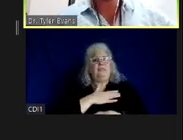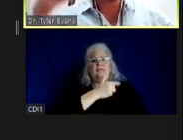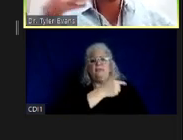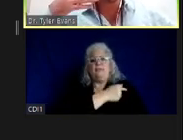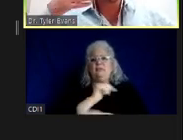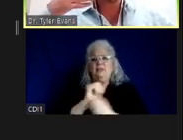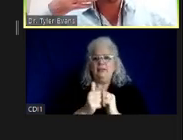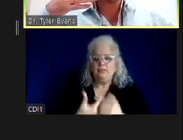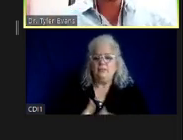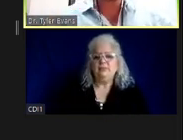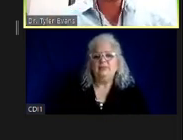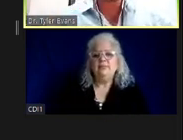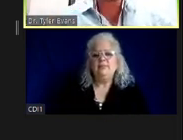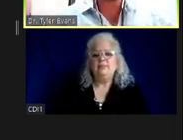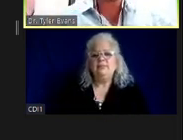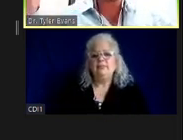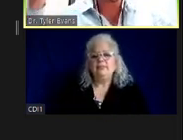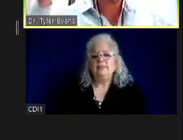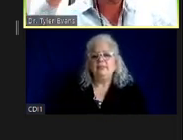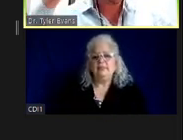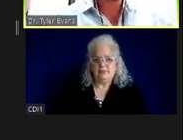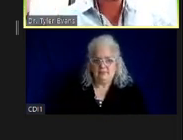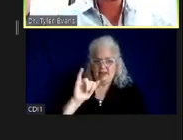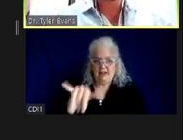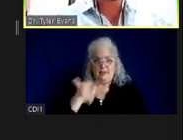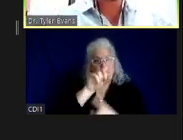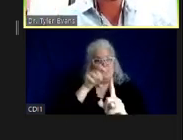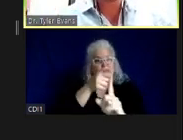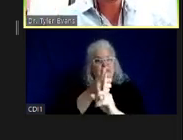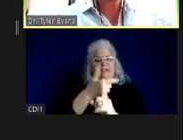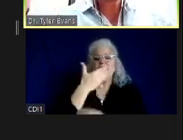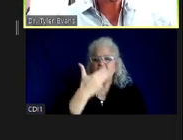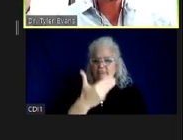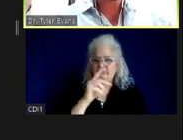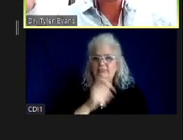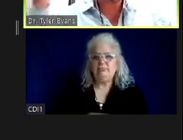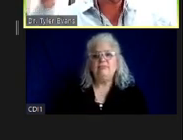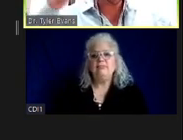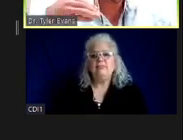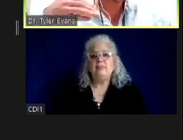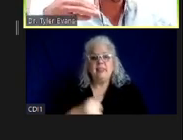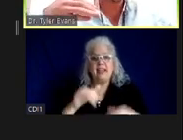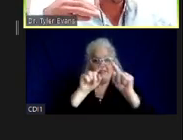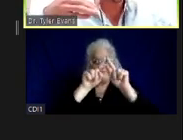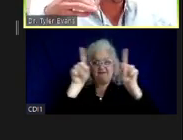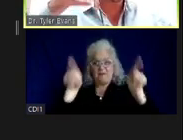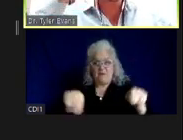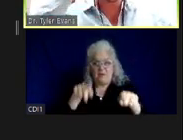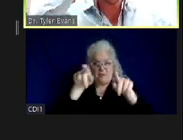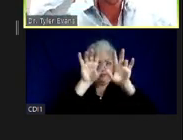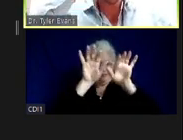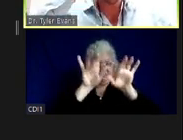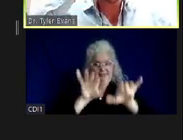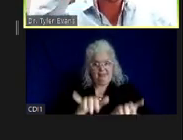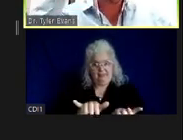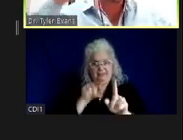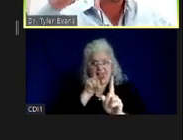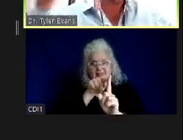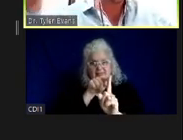So you submit your information into the interest form, and then you get a message,